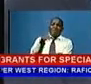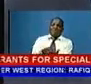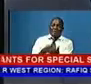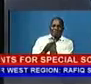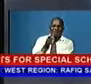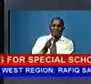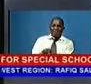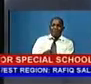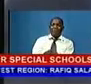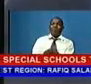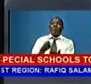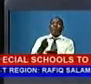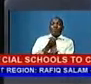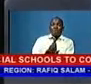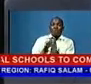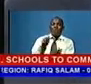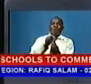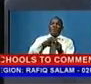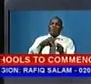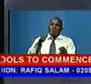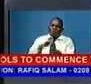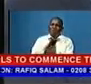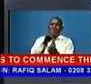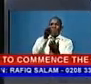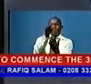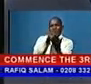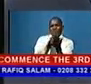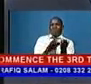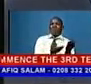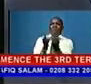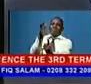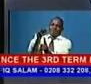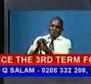first thing in the morning, to tender a document to the exhibit numbers.